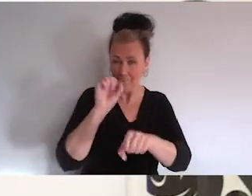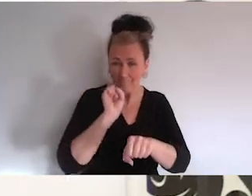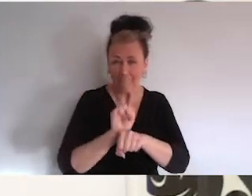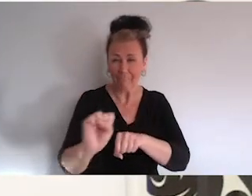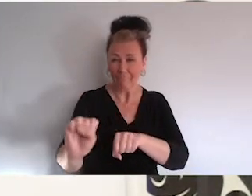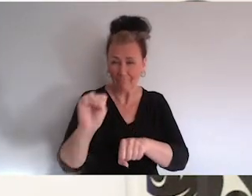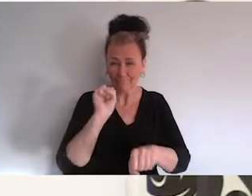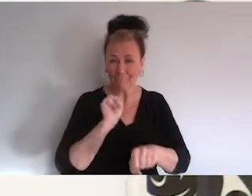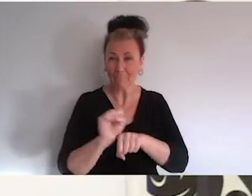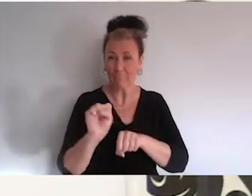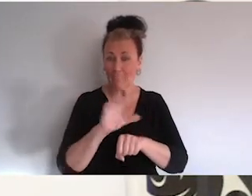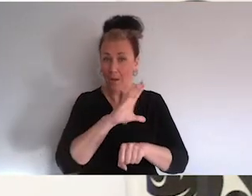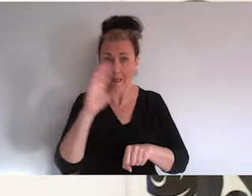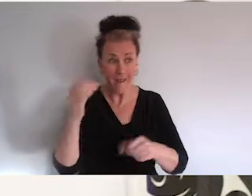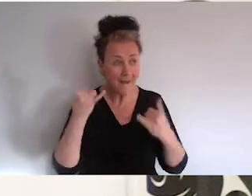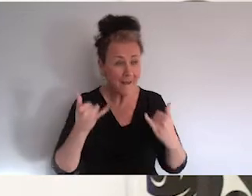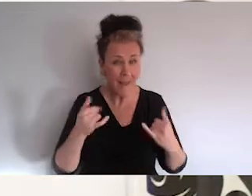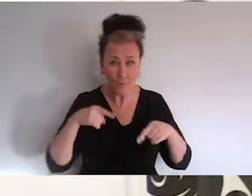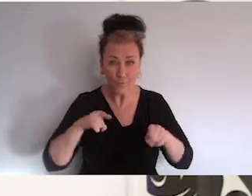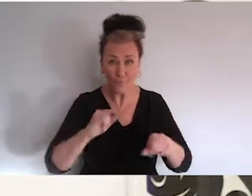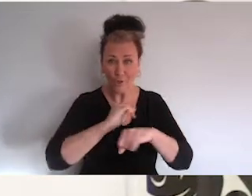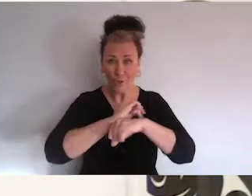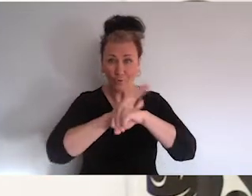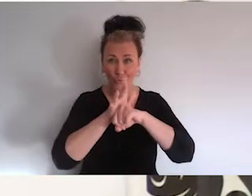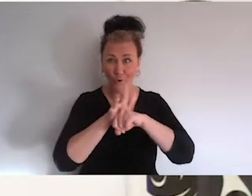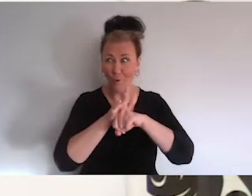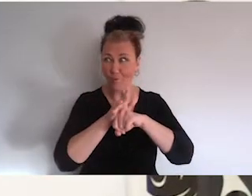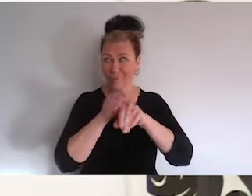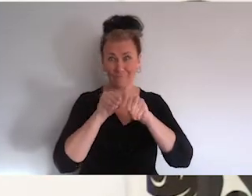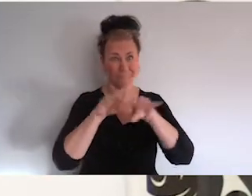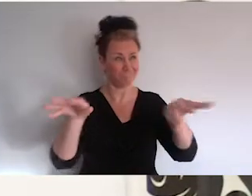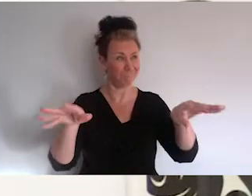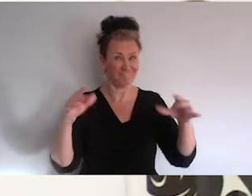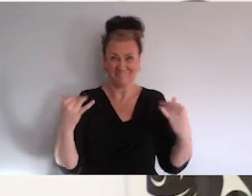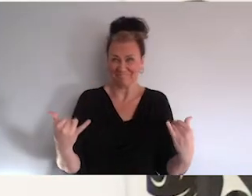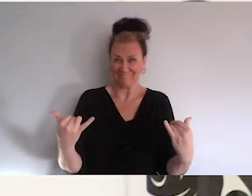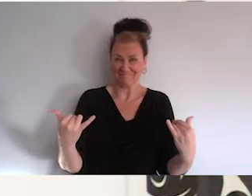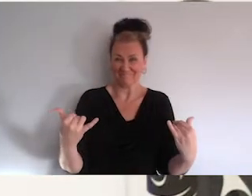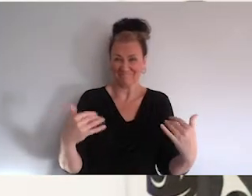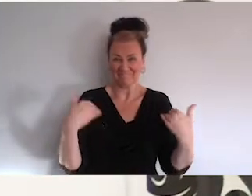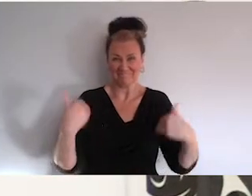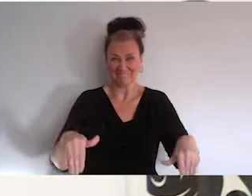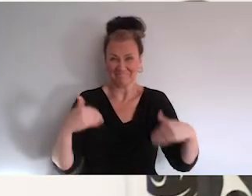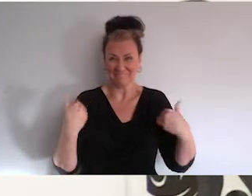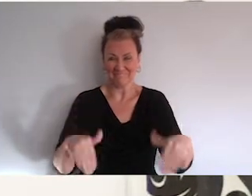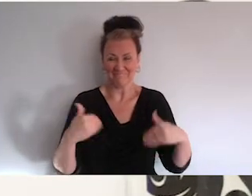to get to where you are now, the fact you're doing it in the coronaverse,